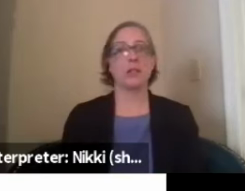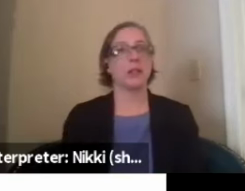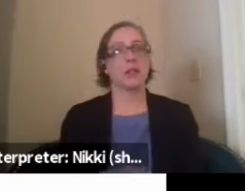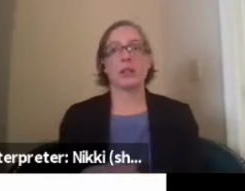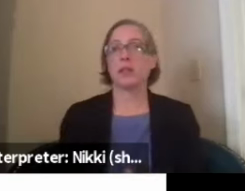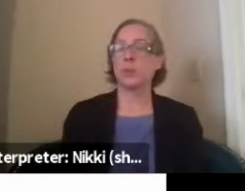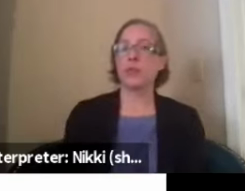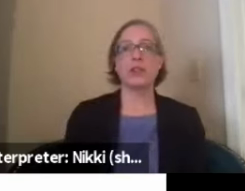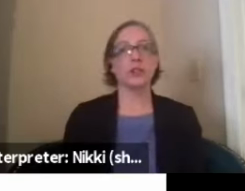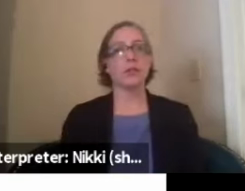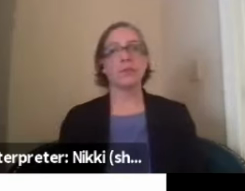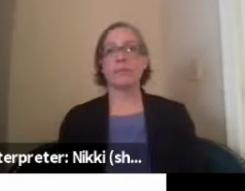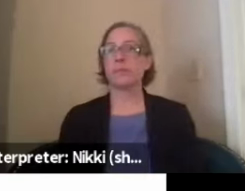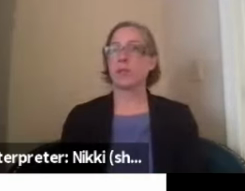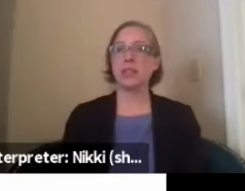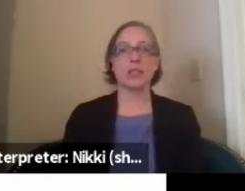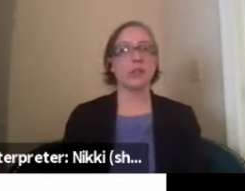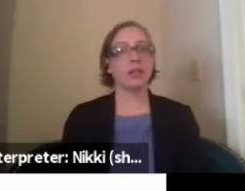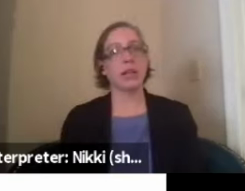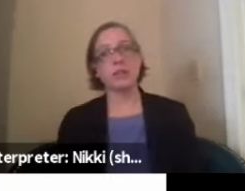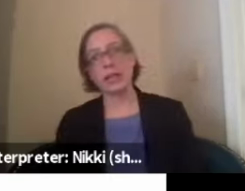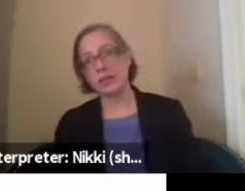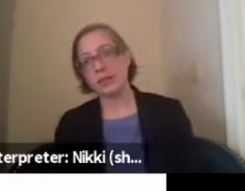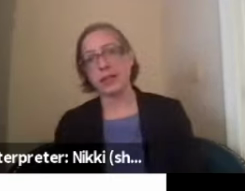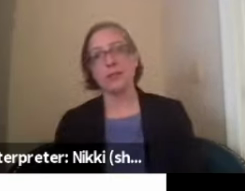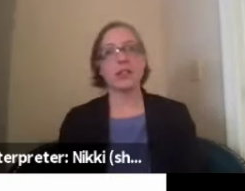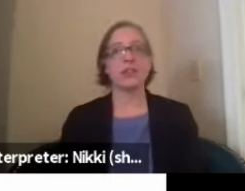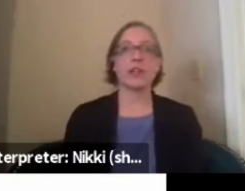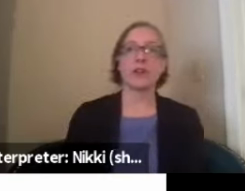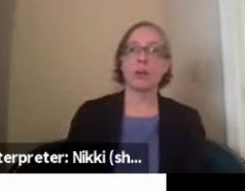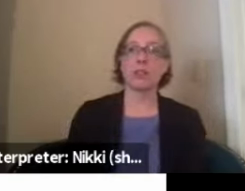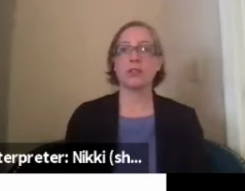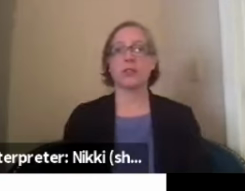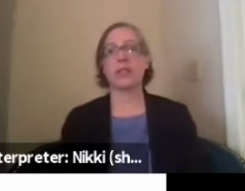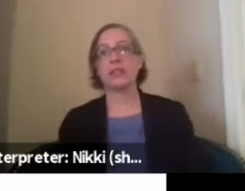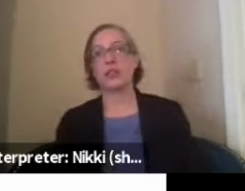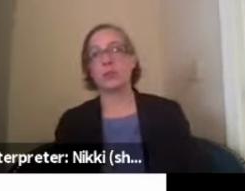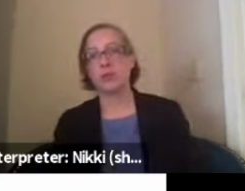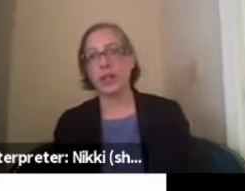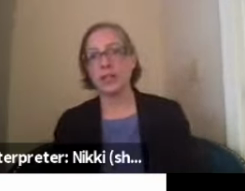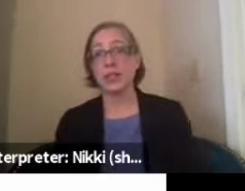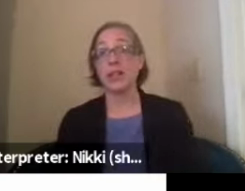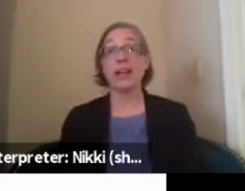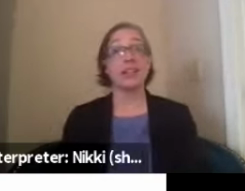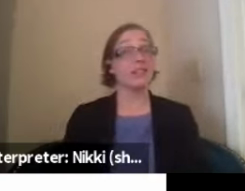very superficial. They tell you not to have sex. They don't tell you the other options or things that you can